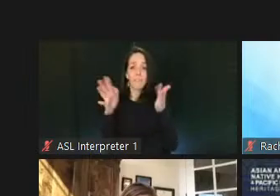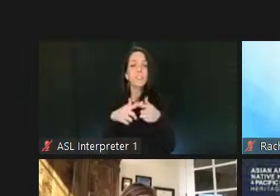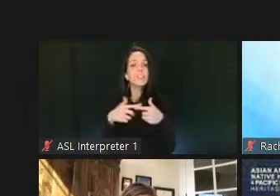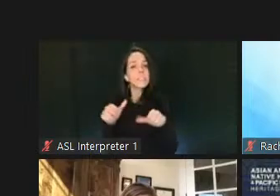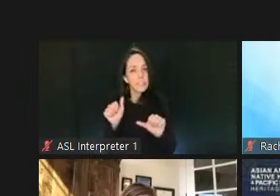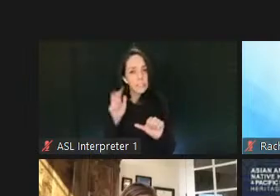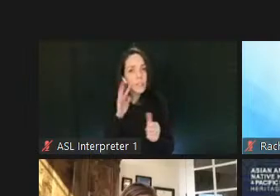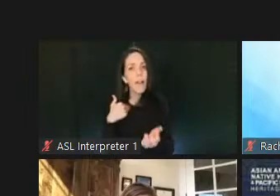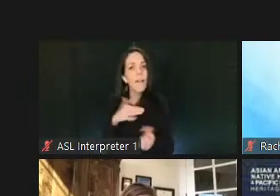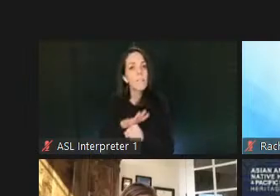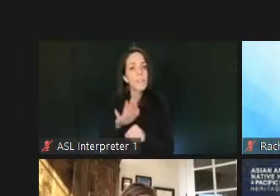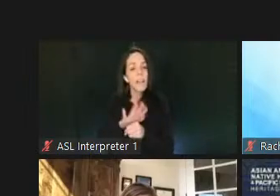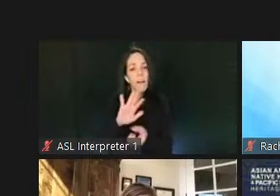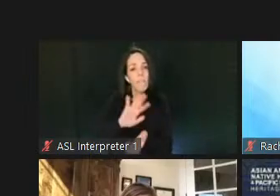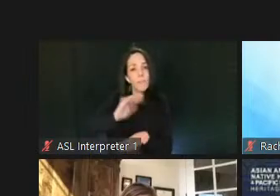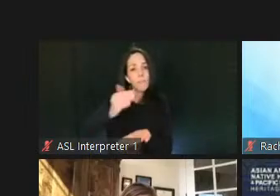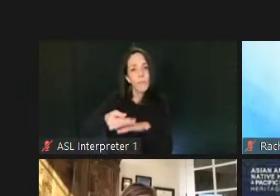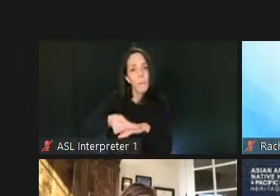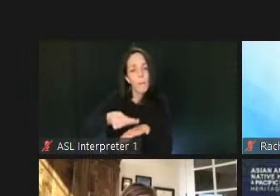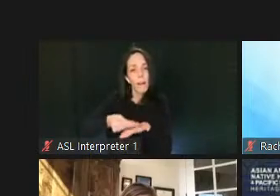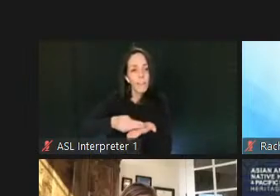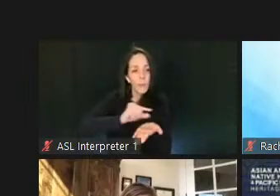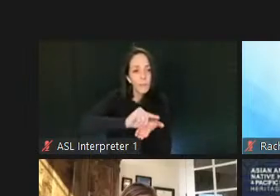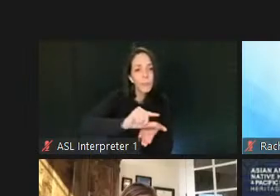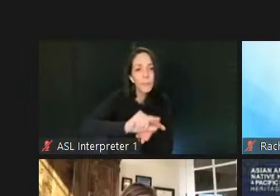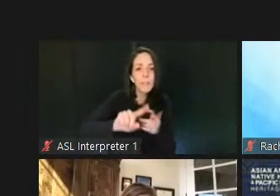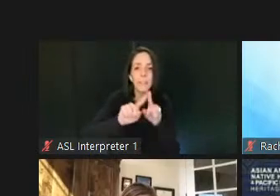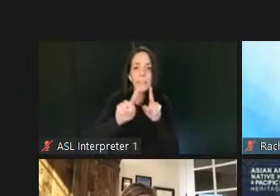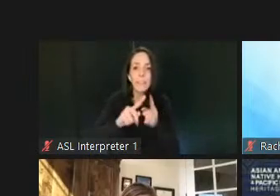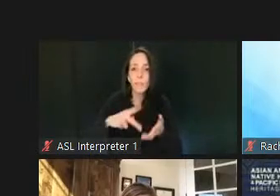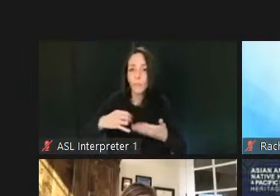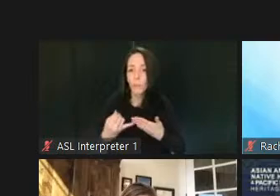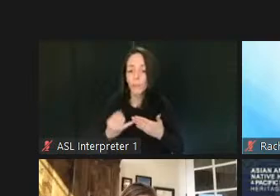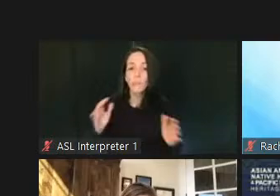community. Next slide, please.